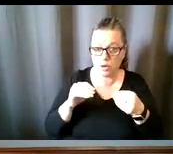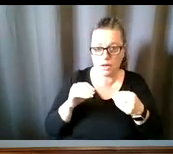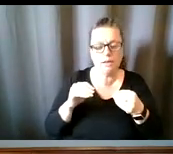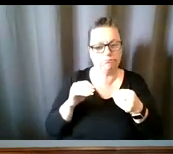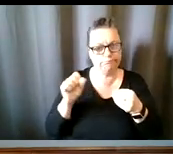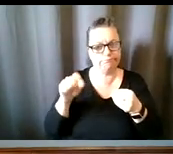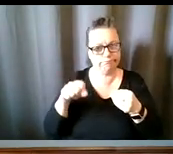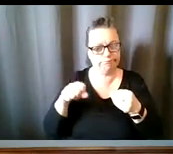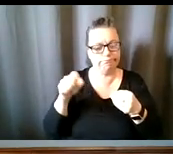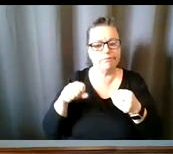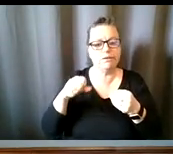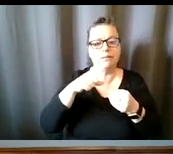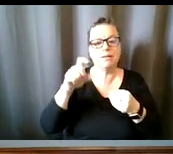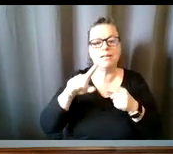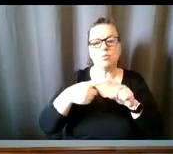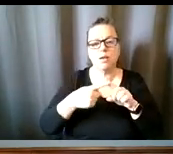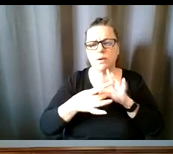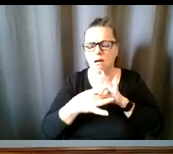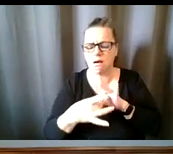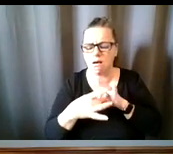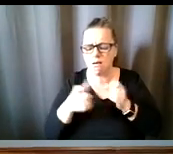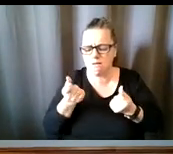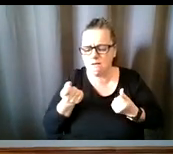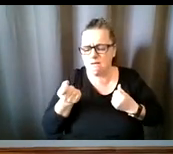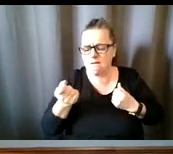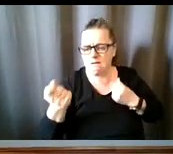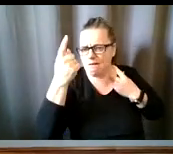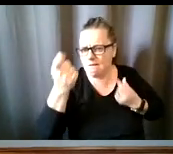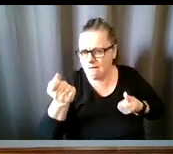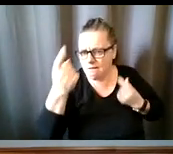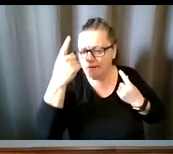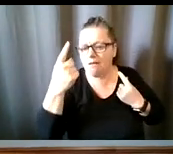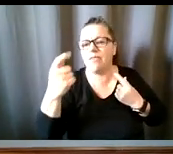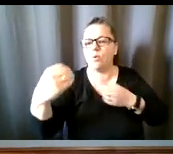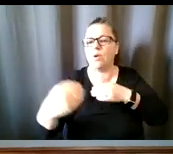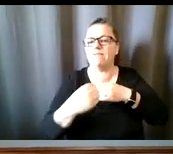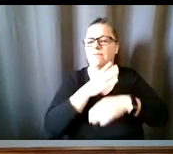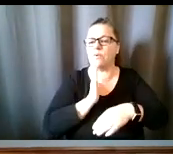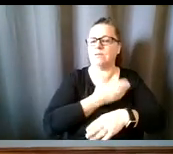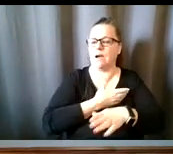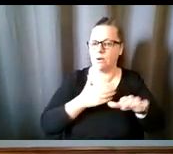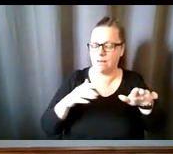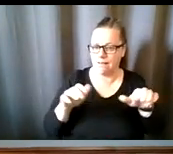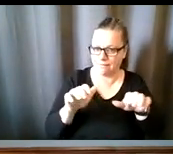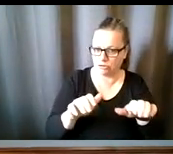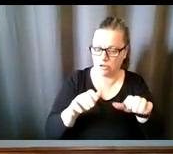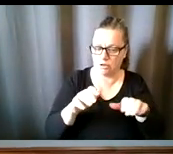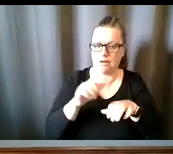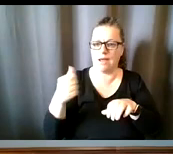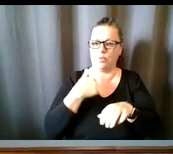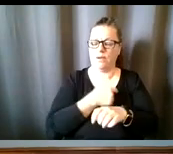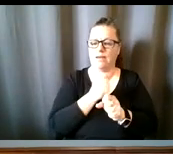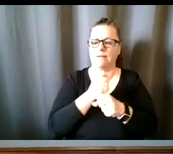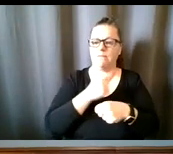they're trying to achieve, it will influence our actions. And that then enables people to create fantastic